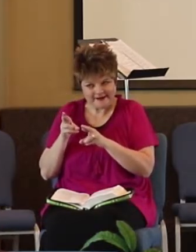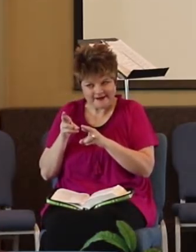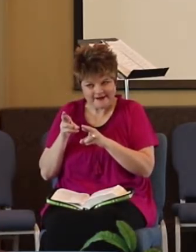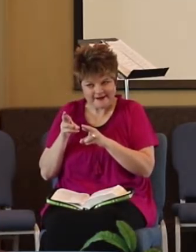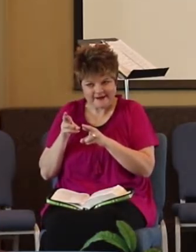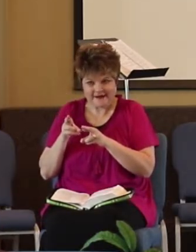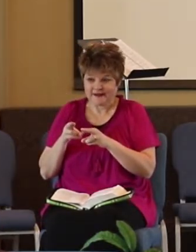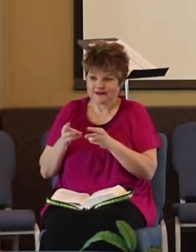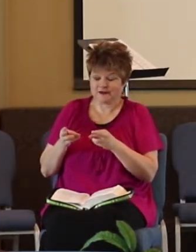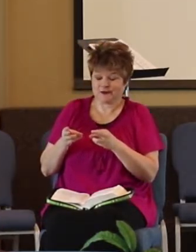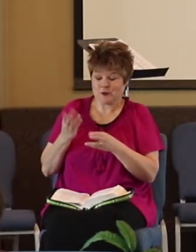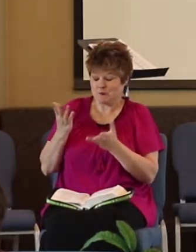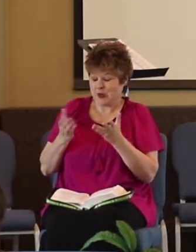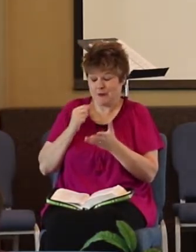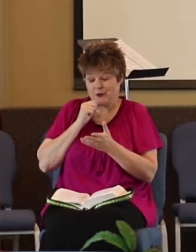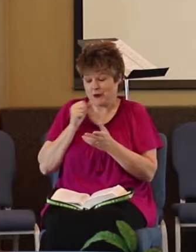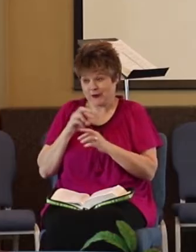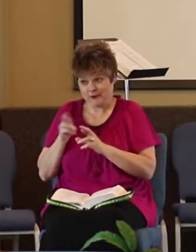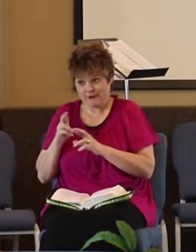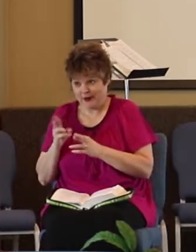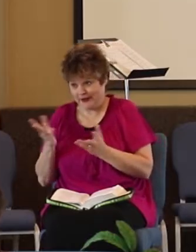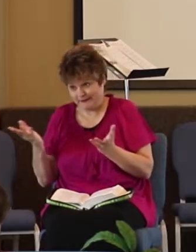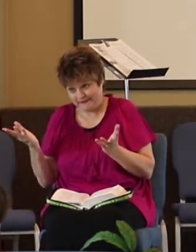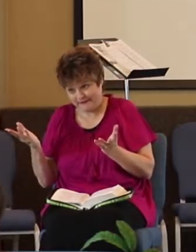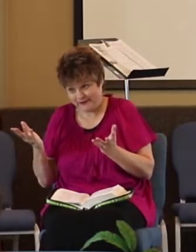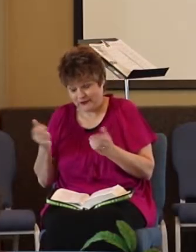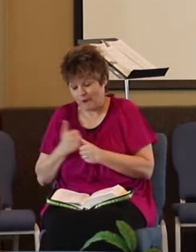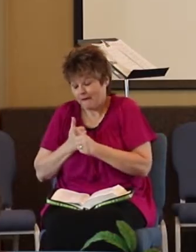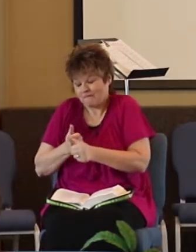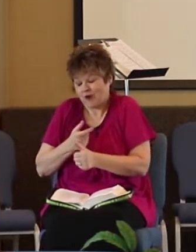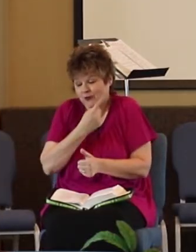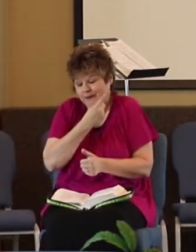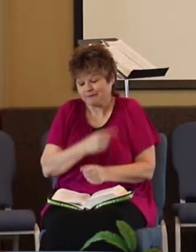Oh, you might not ever be ready. So follow me.